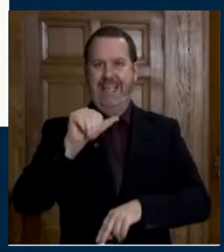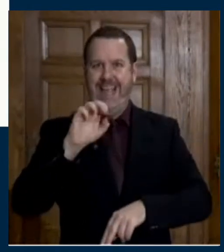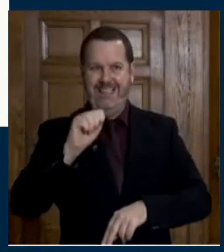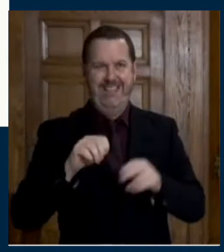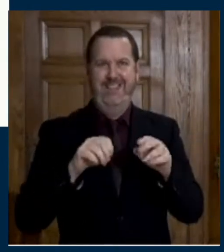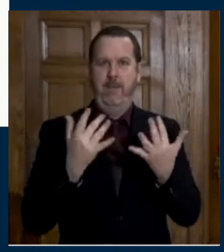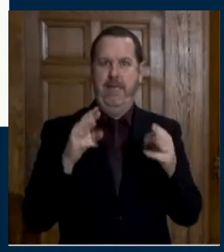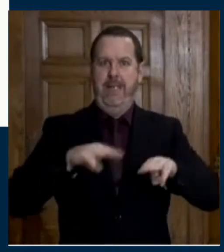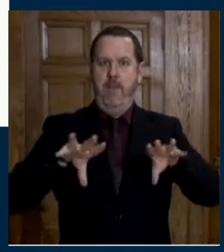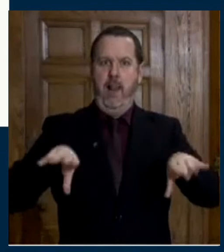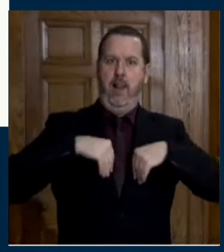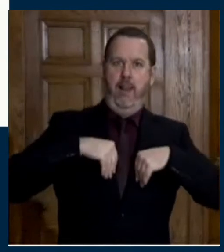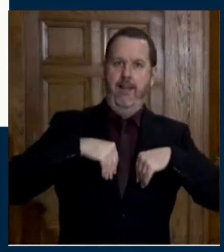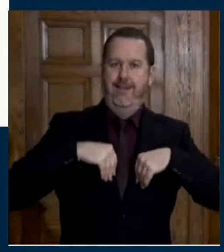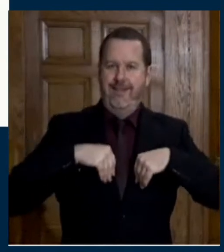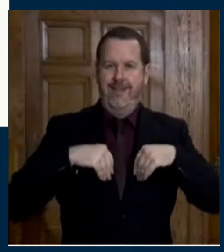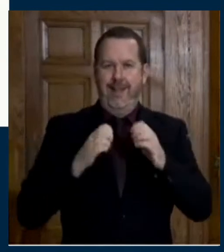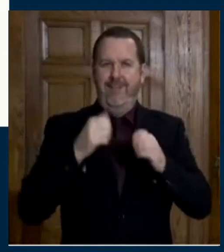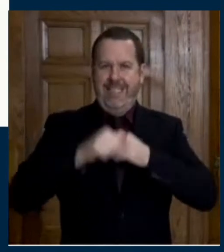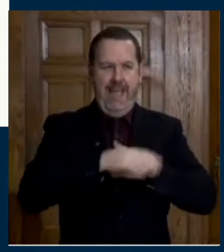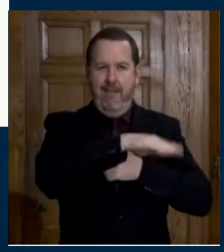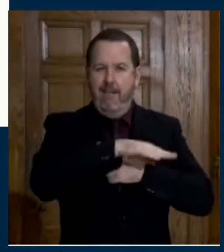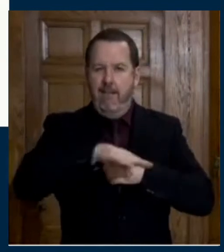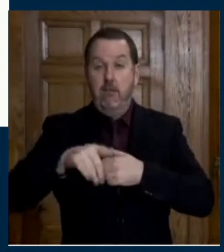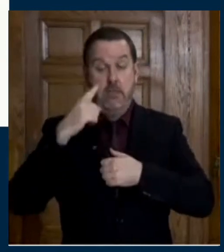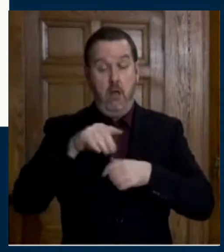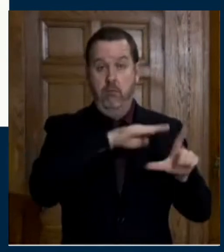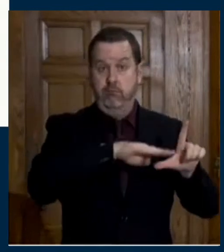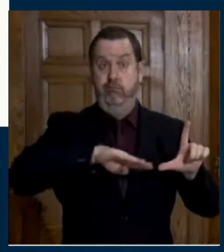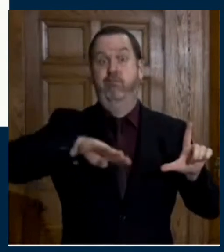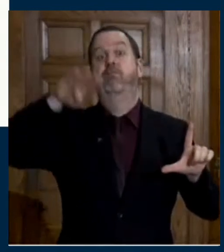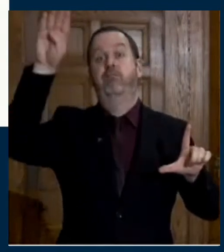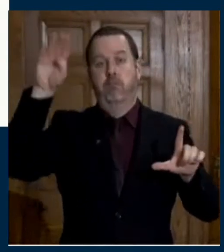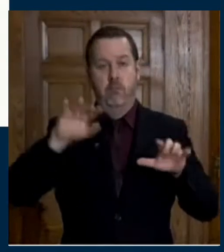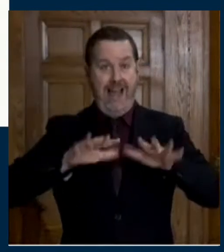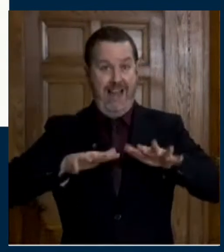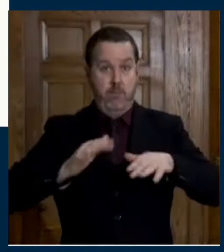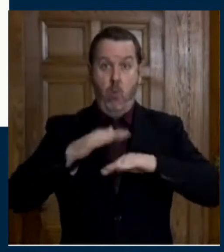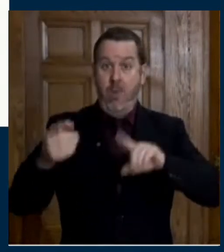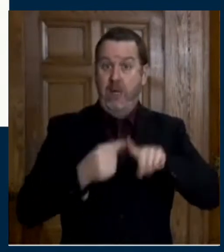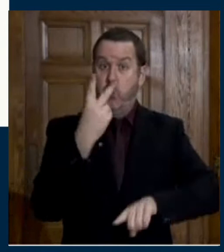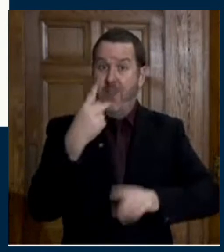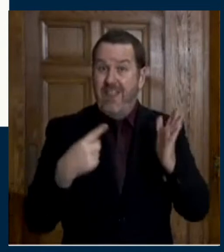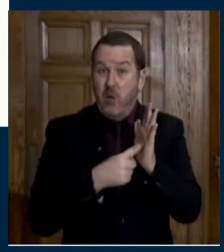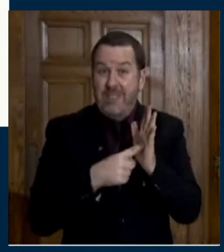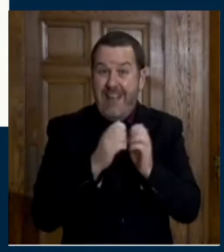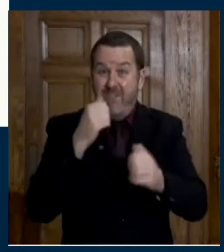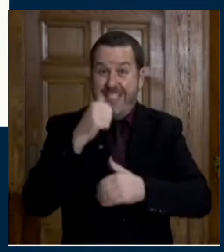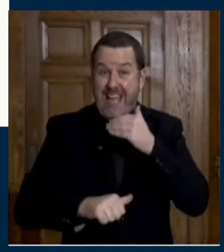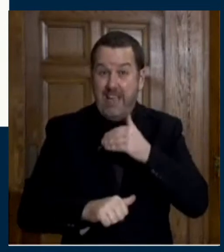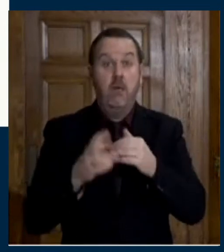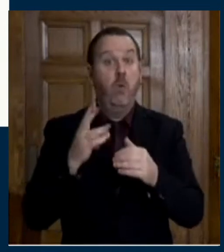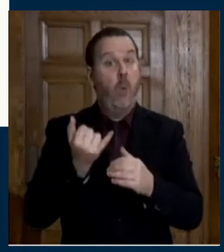the expected very substantial rise in cases to an average of over 2,000 per day as a result of